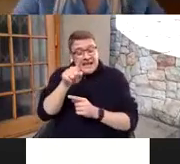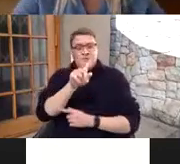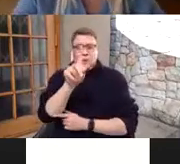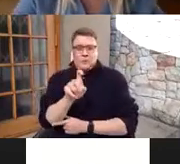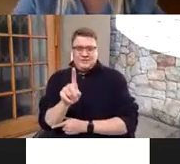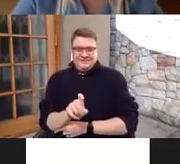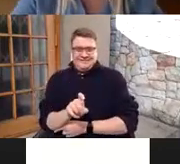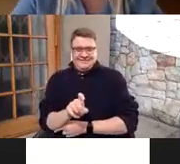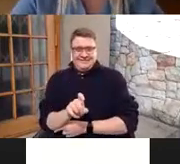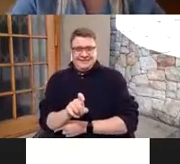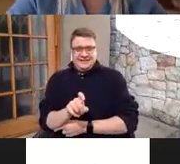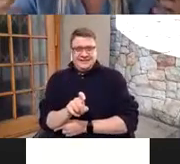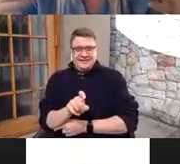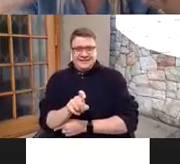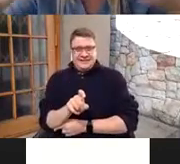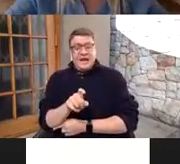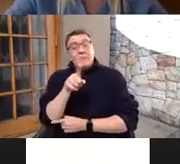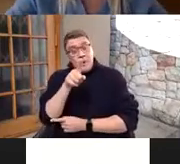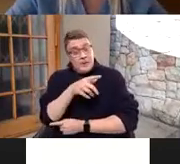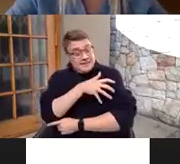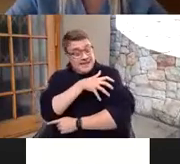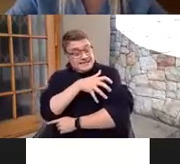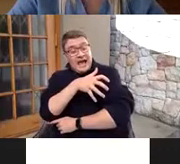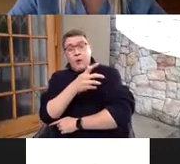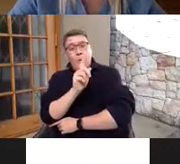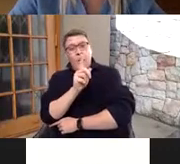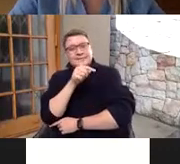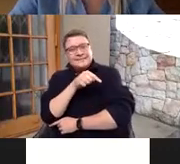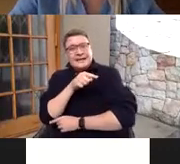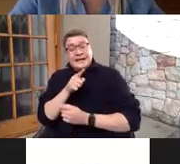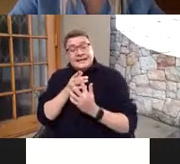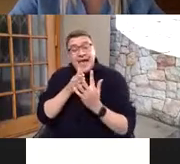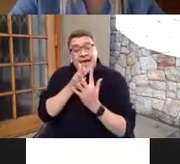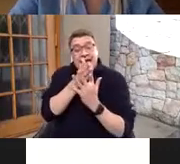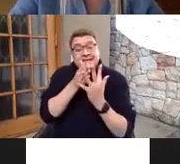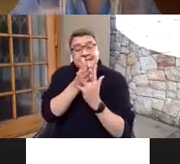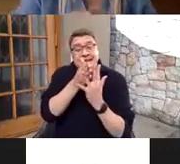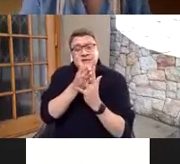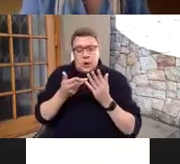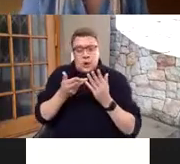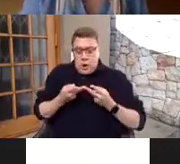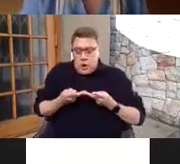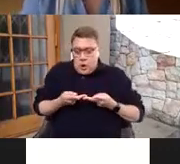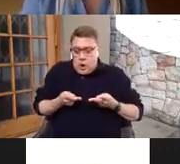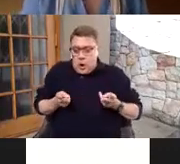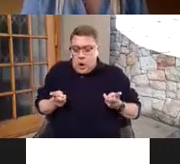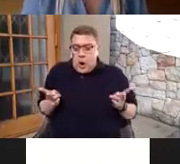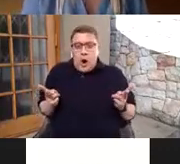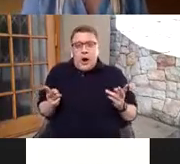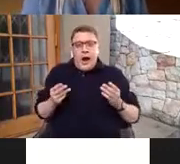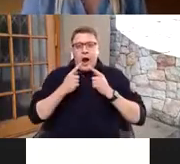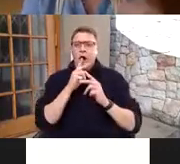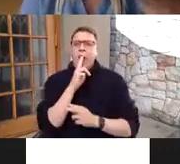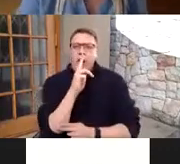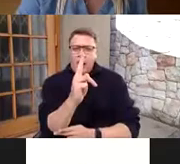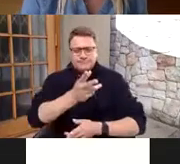the power of accessibility is. It's allowing us to be open and honest with each other, and being able